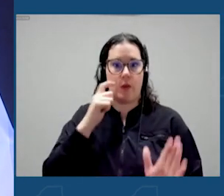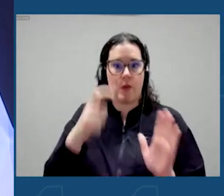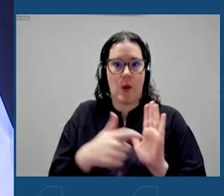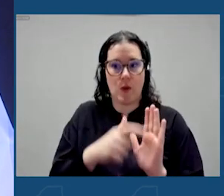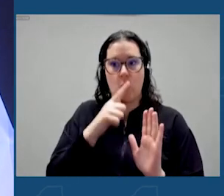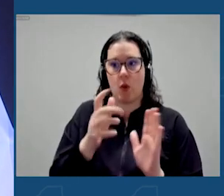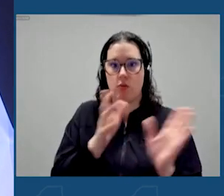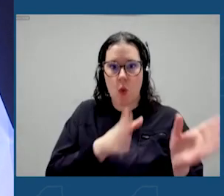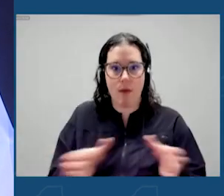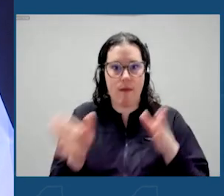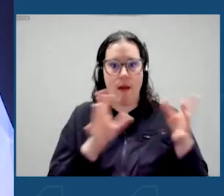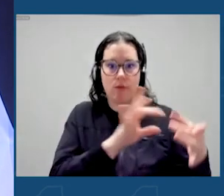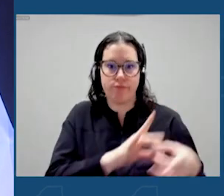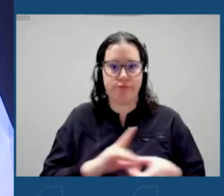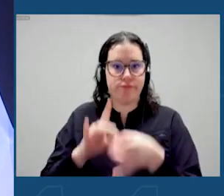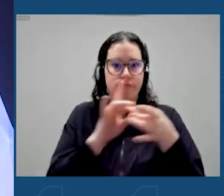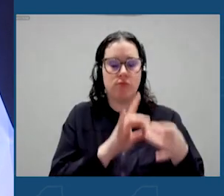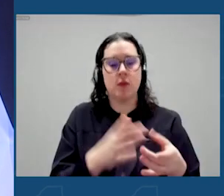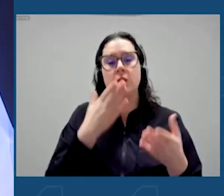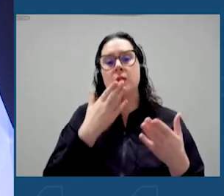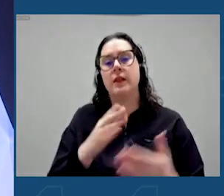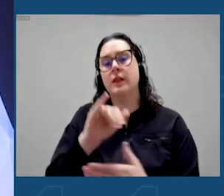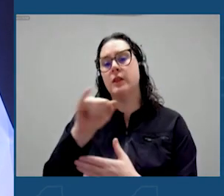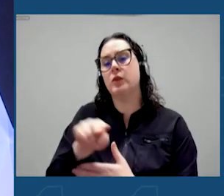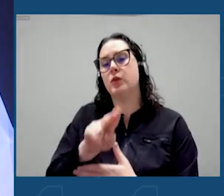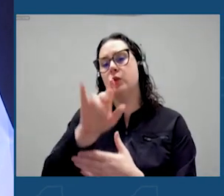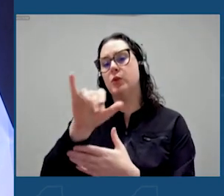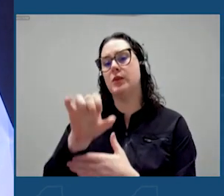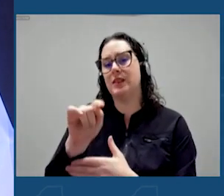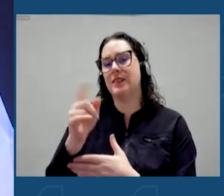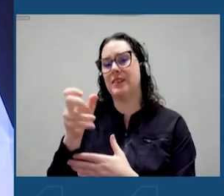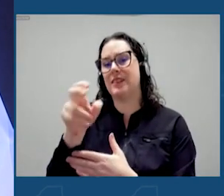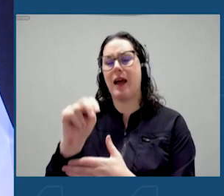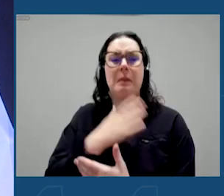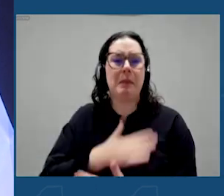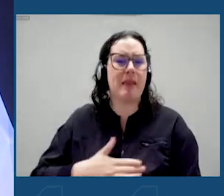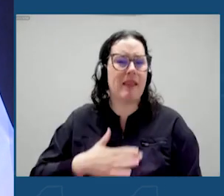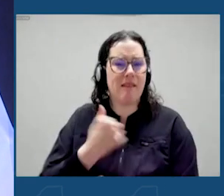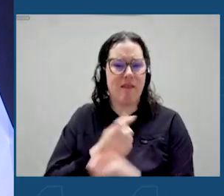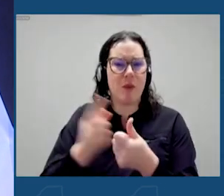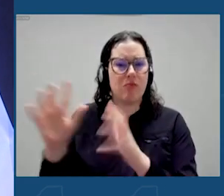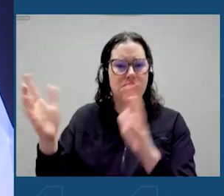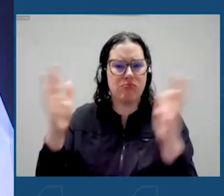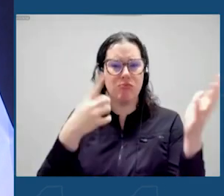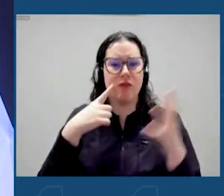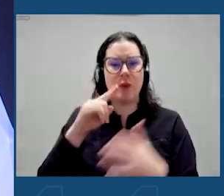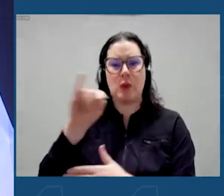thank Julie Stein and please just give her a round of applause.